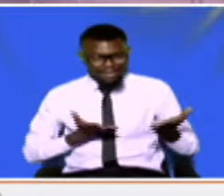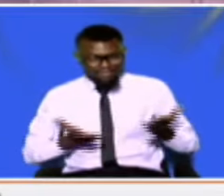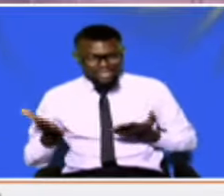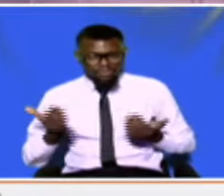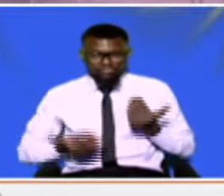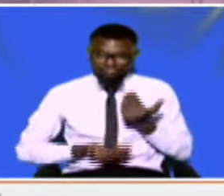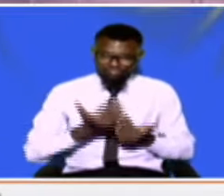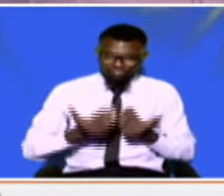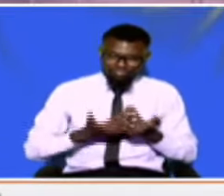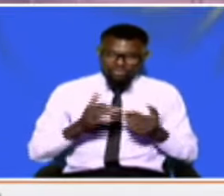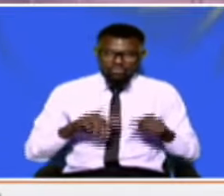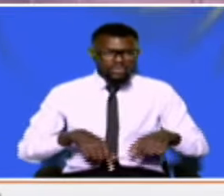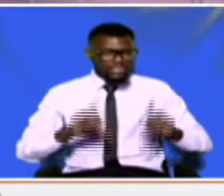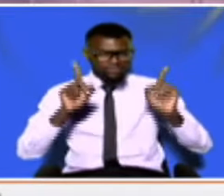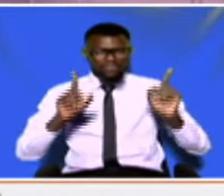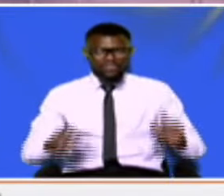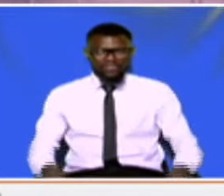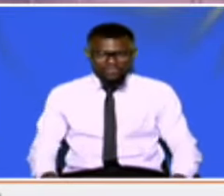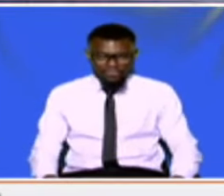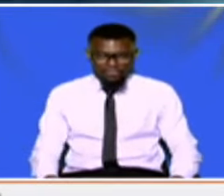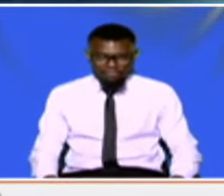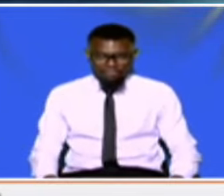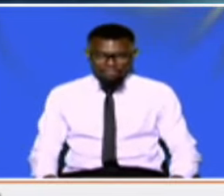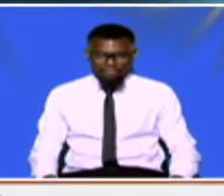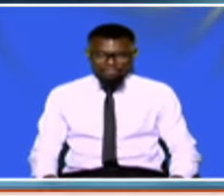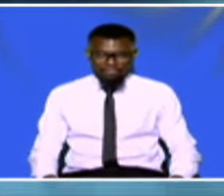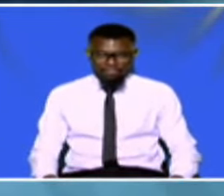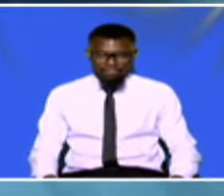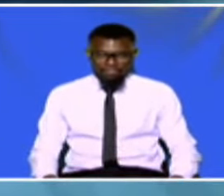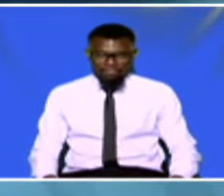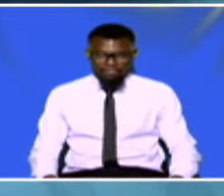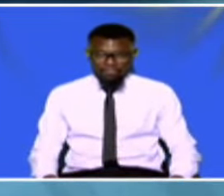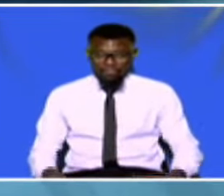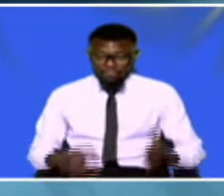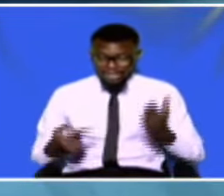of yourselves. The Digital Health Act.